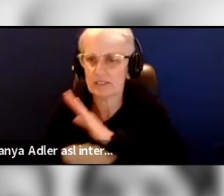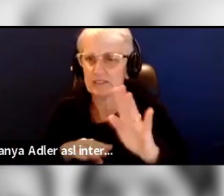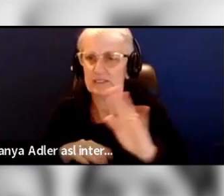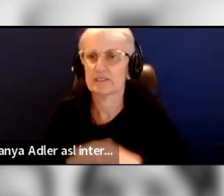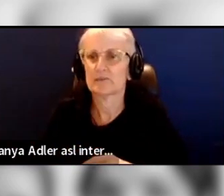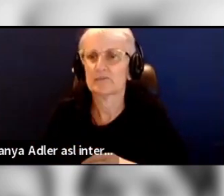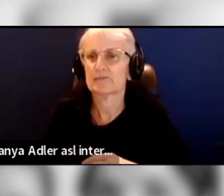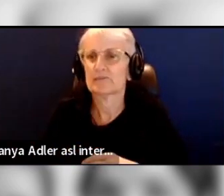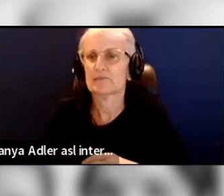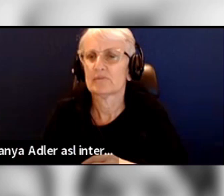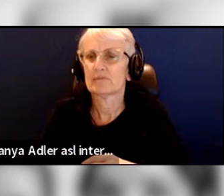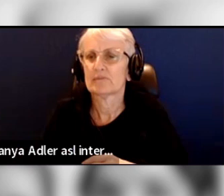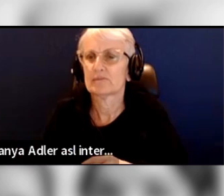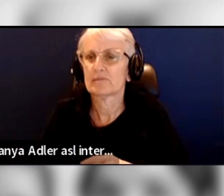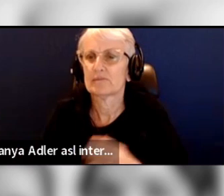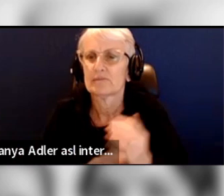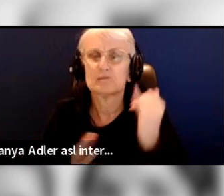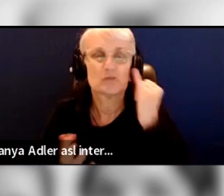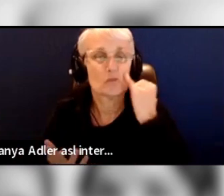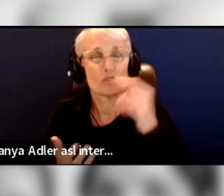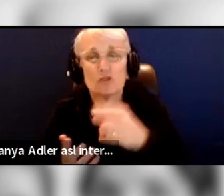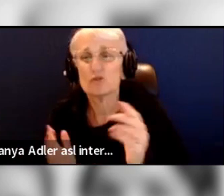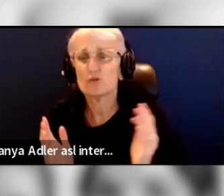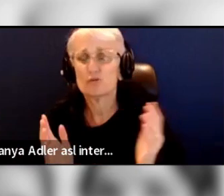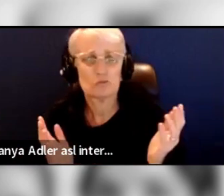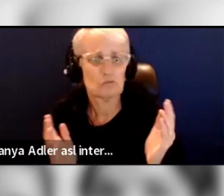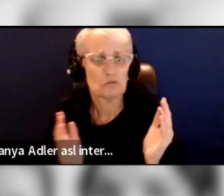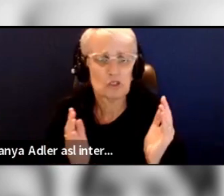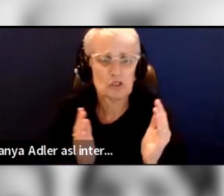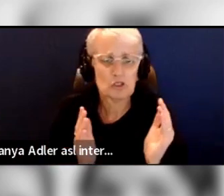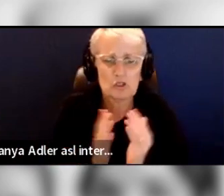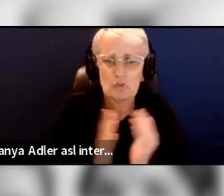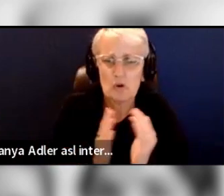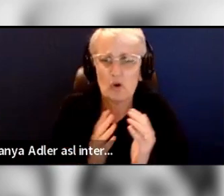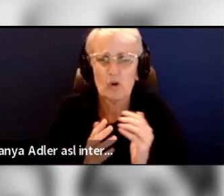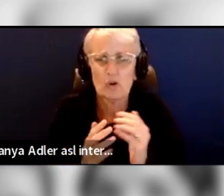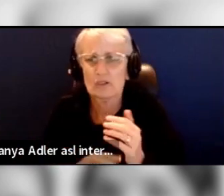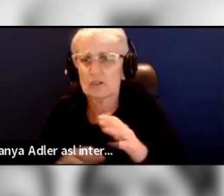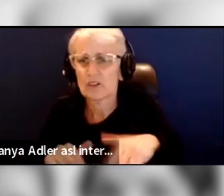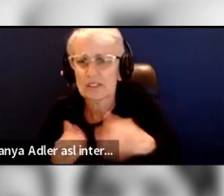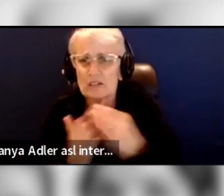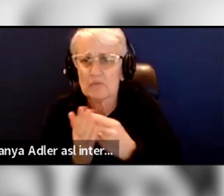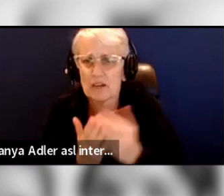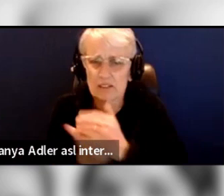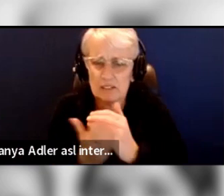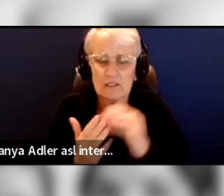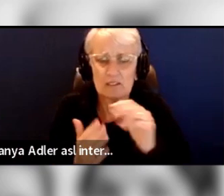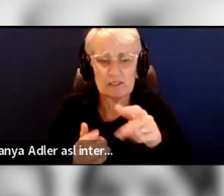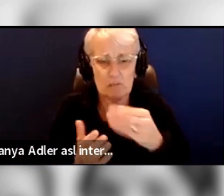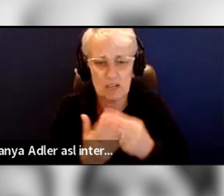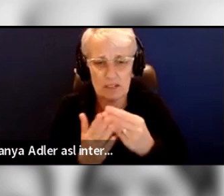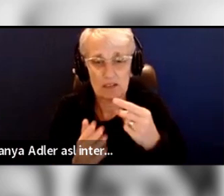particular. So if you are a smaller pre-revenue company right now, and this seed funding could have impact for you